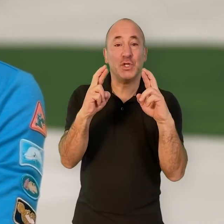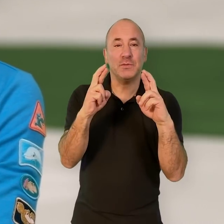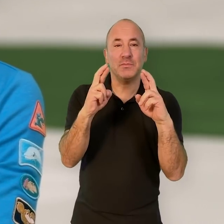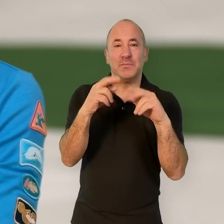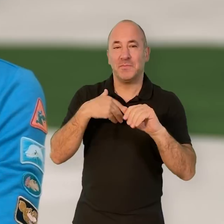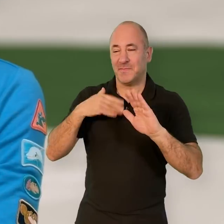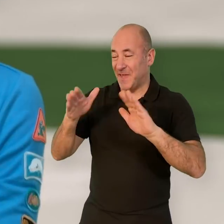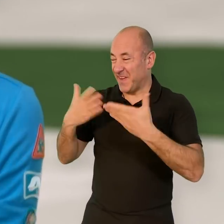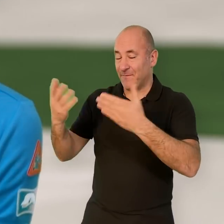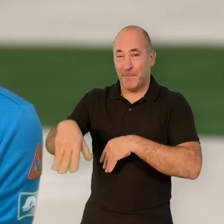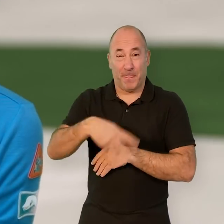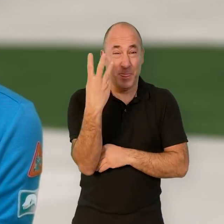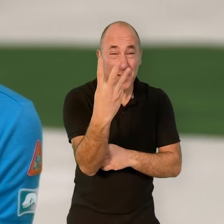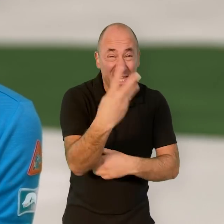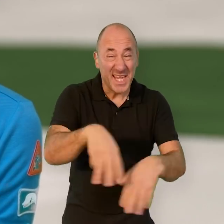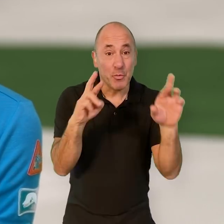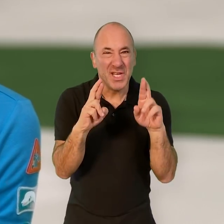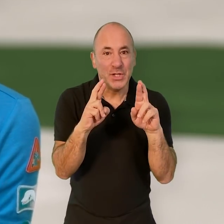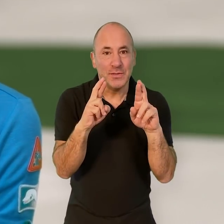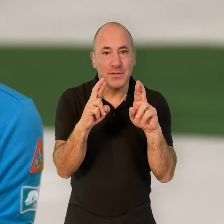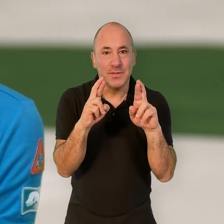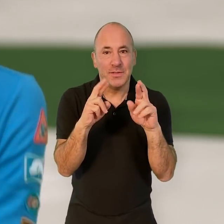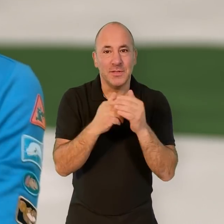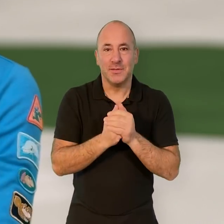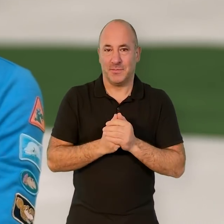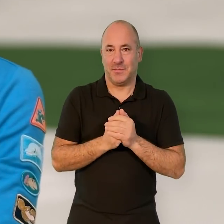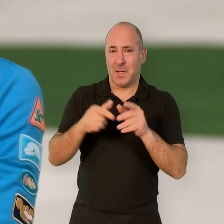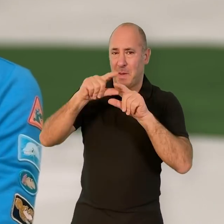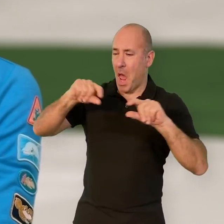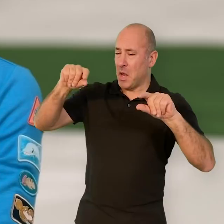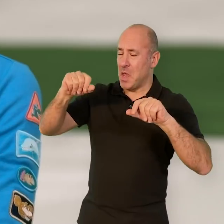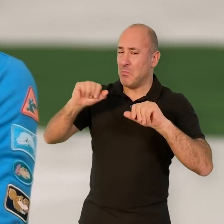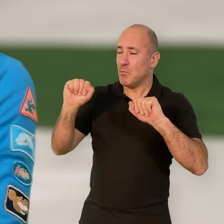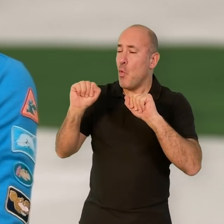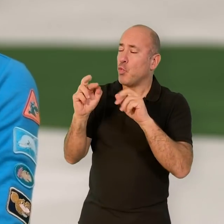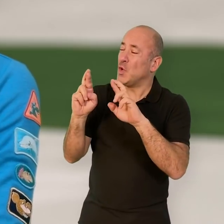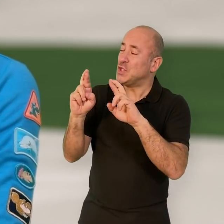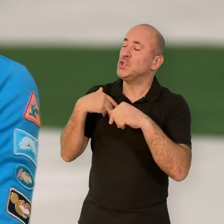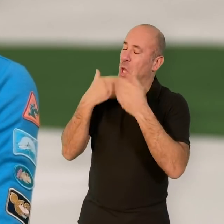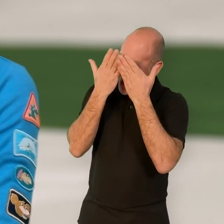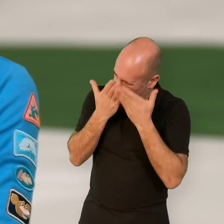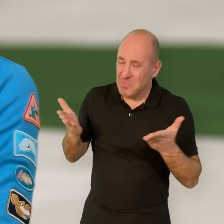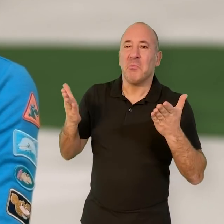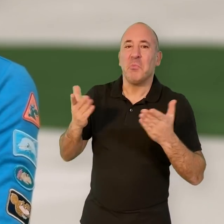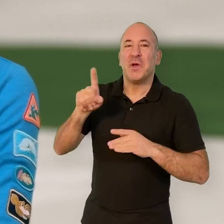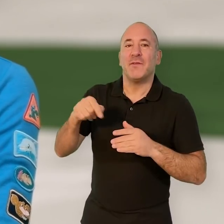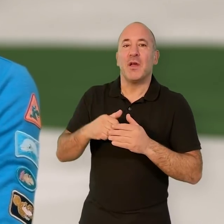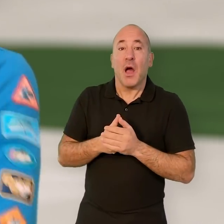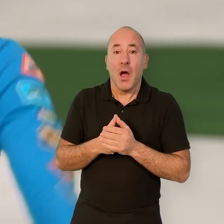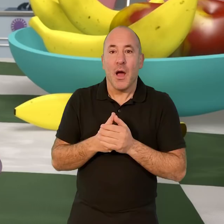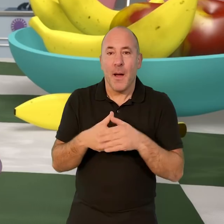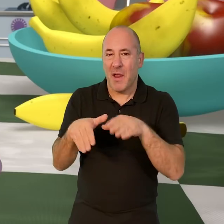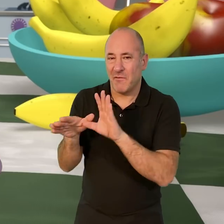of wishes and you have been granted 3. Betsy the Banana, your wish is my